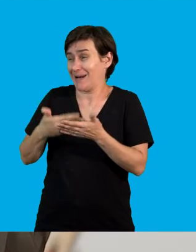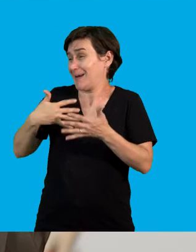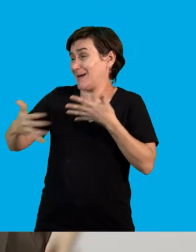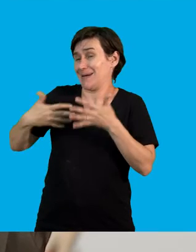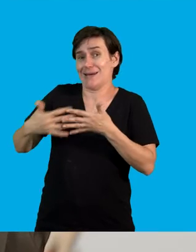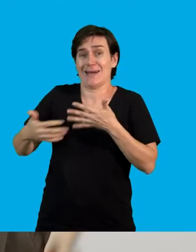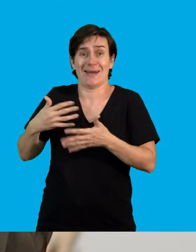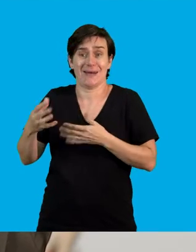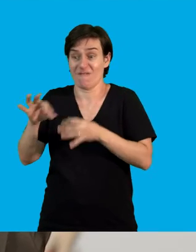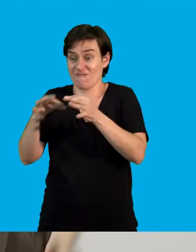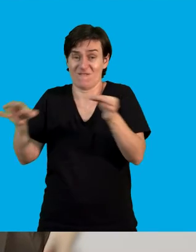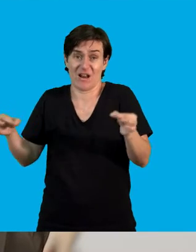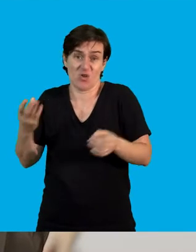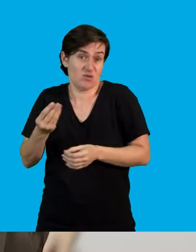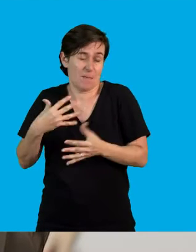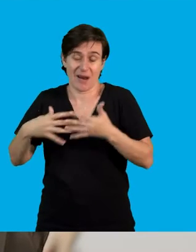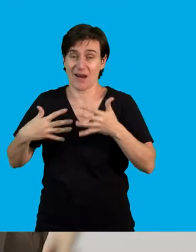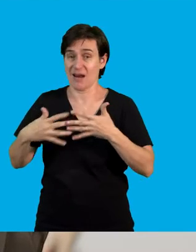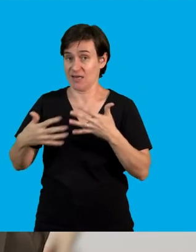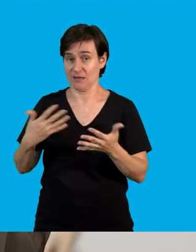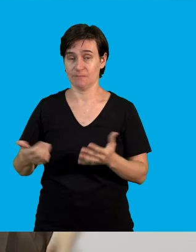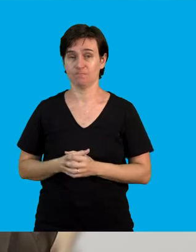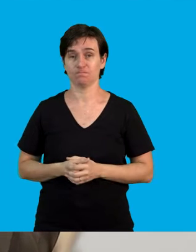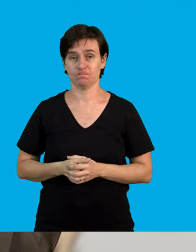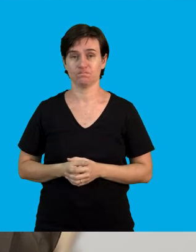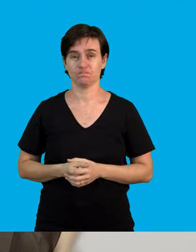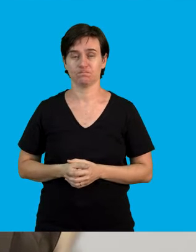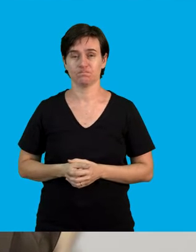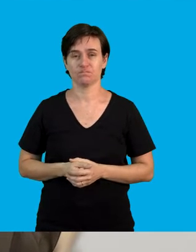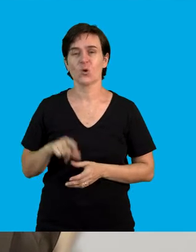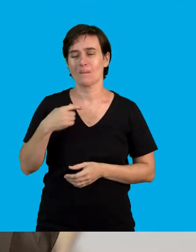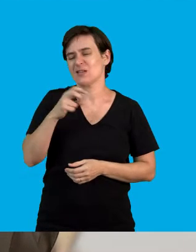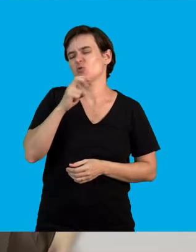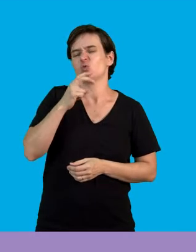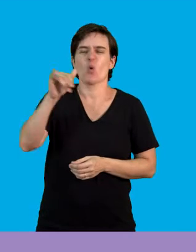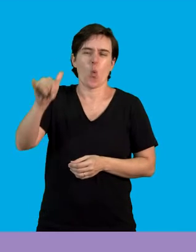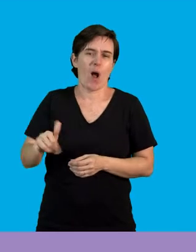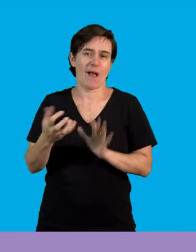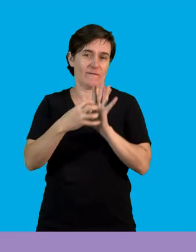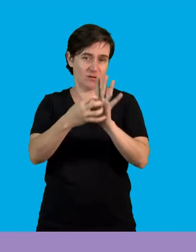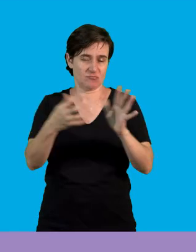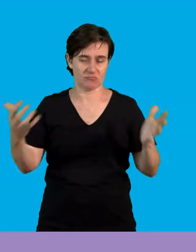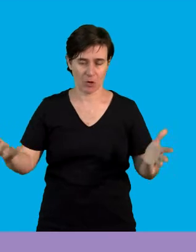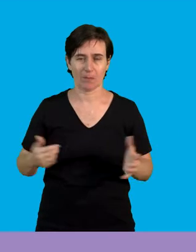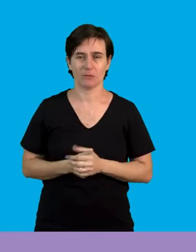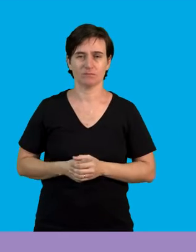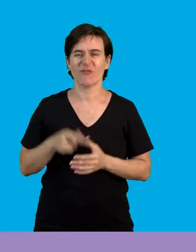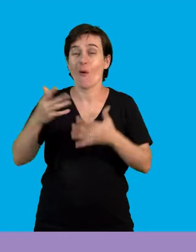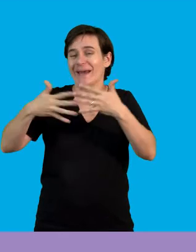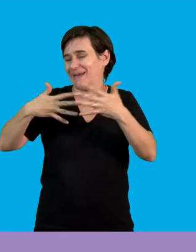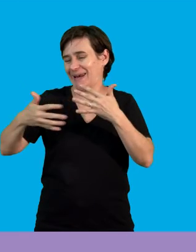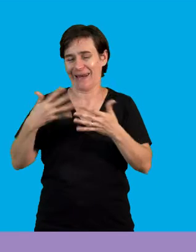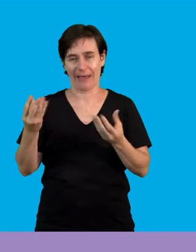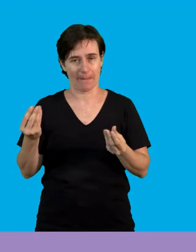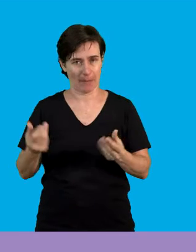any value that would be given or we can calculate. So at this stage, I've just used y as an example of any